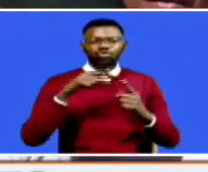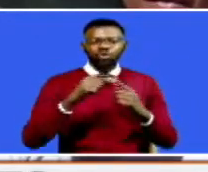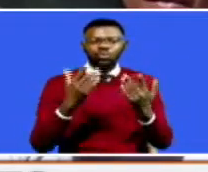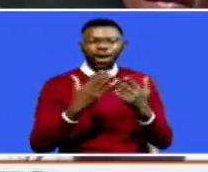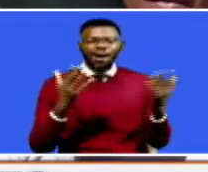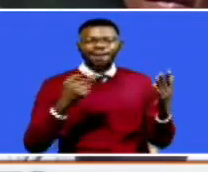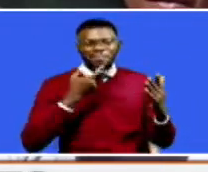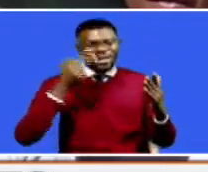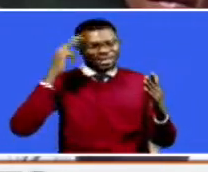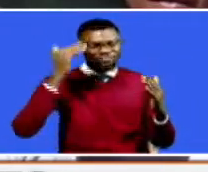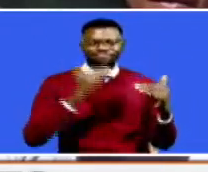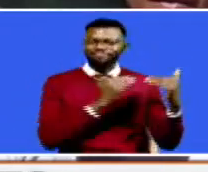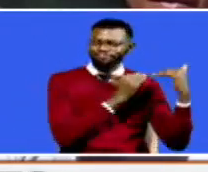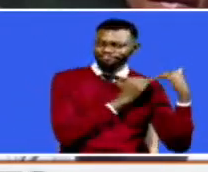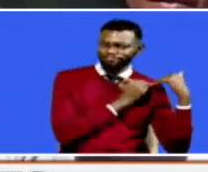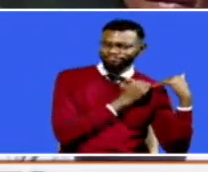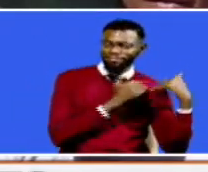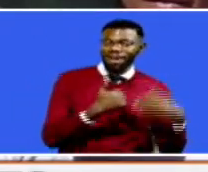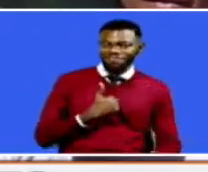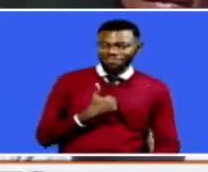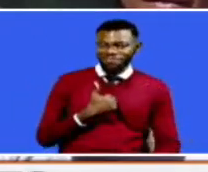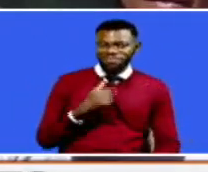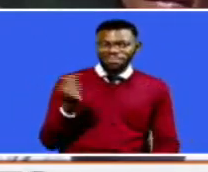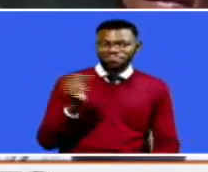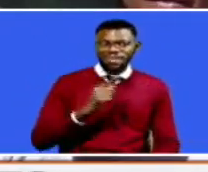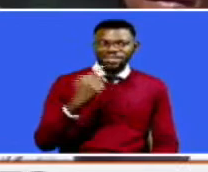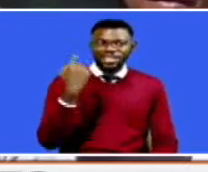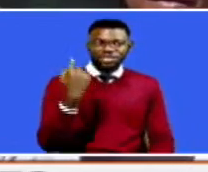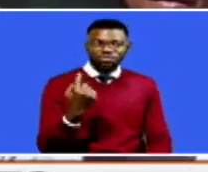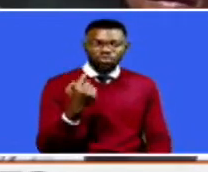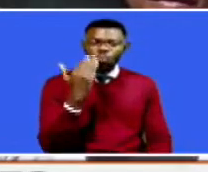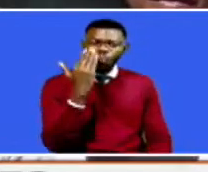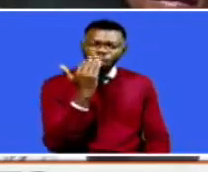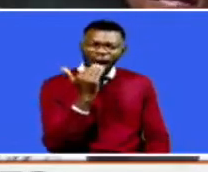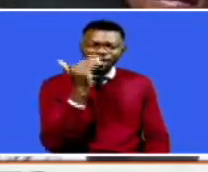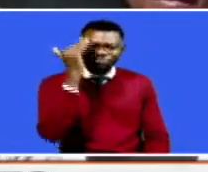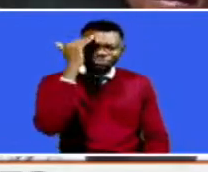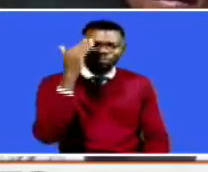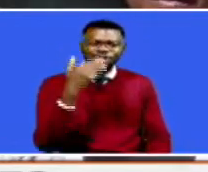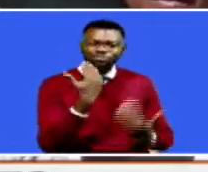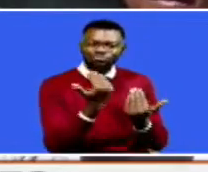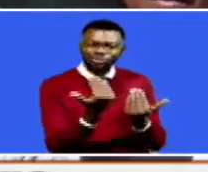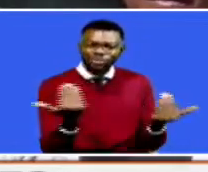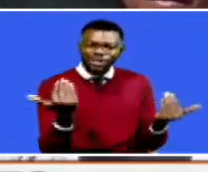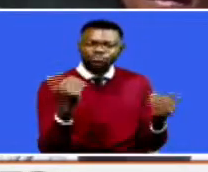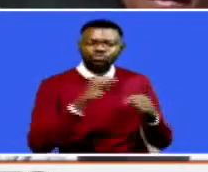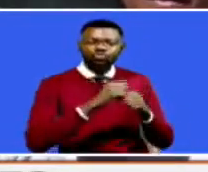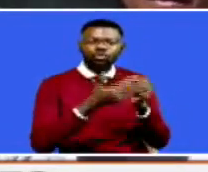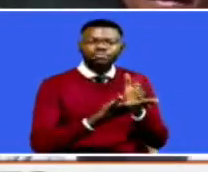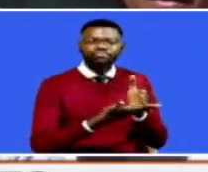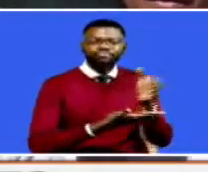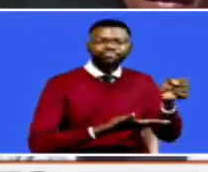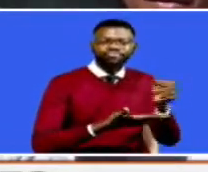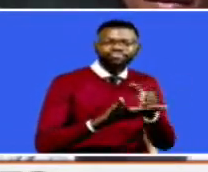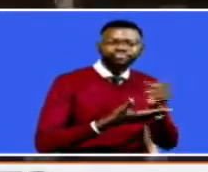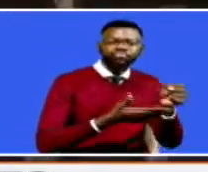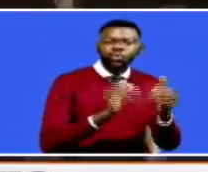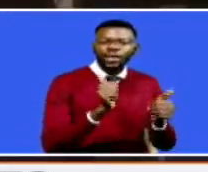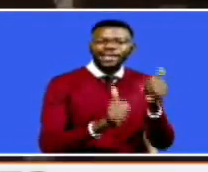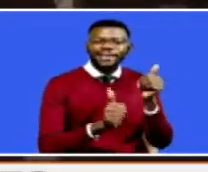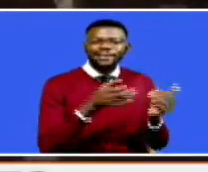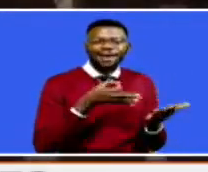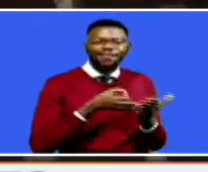responsibilities to take care of in January. Because they will have known the schools their kids have been placed, what the fees expectations